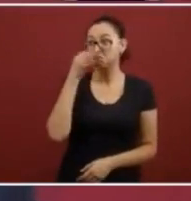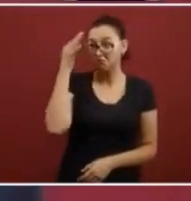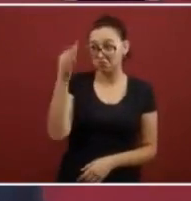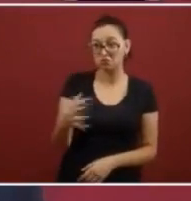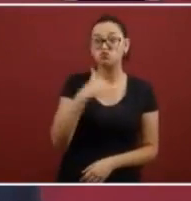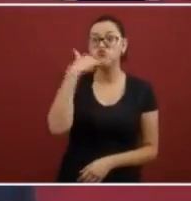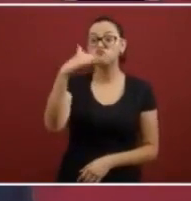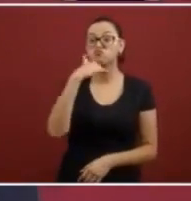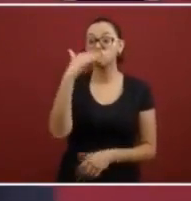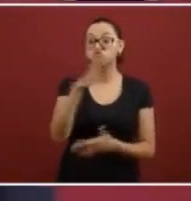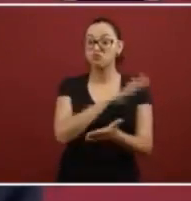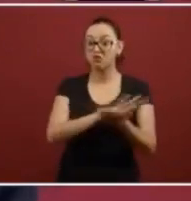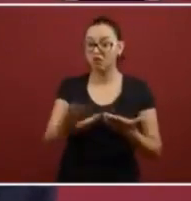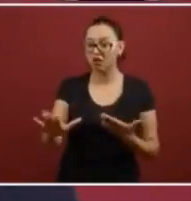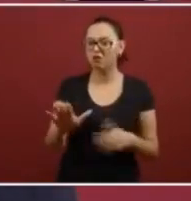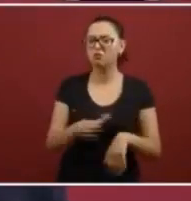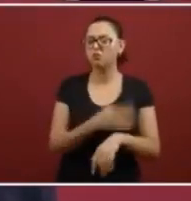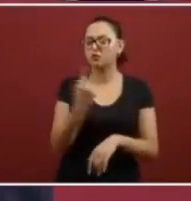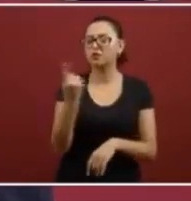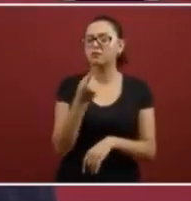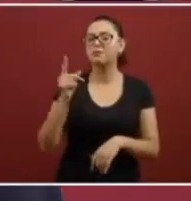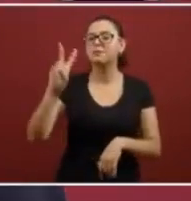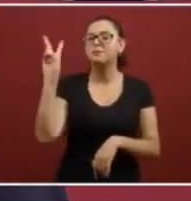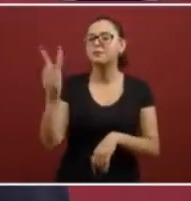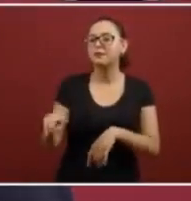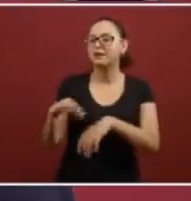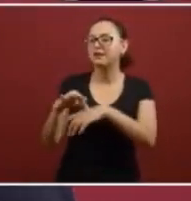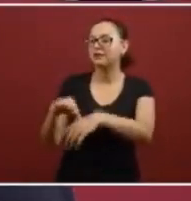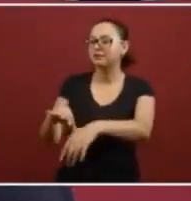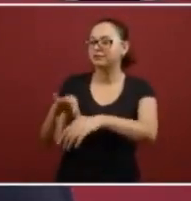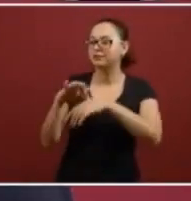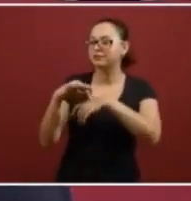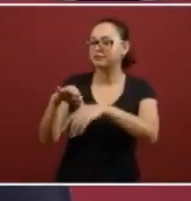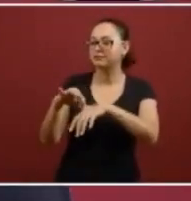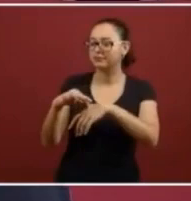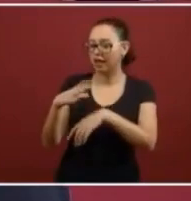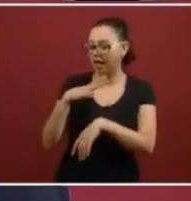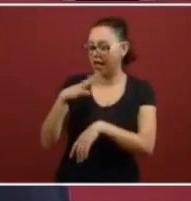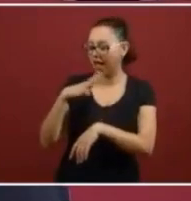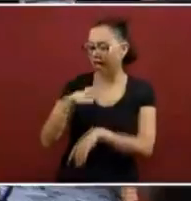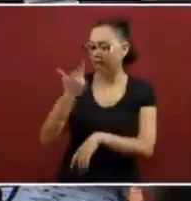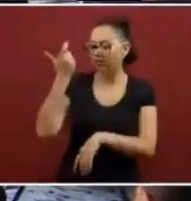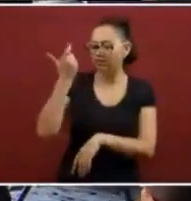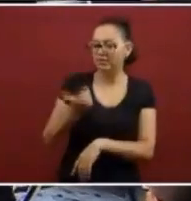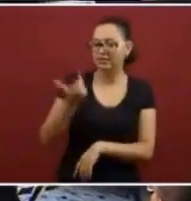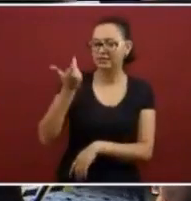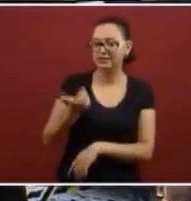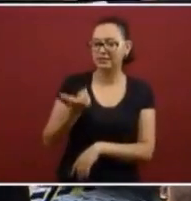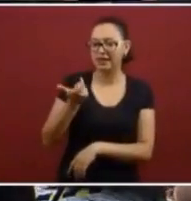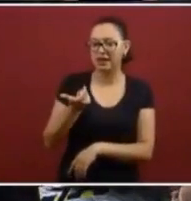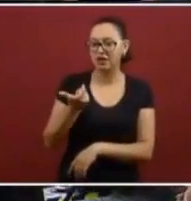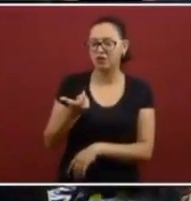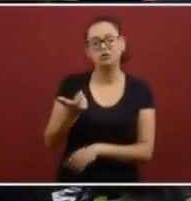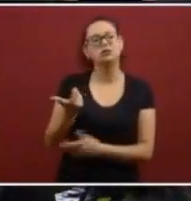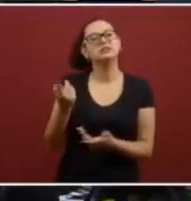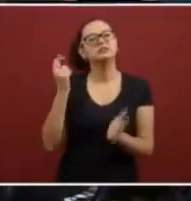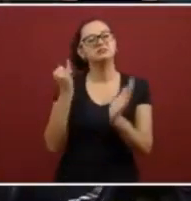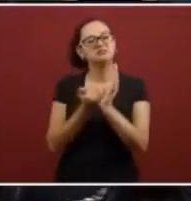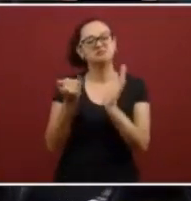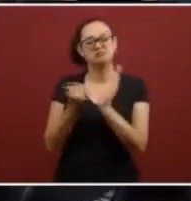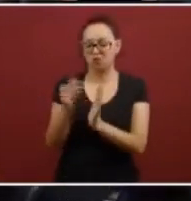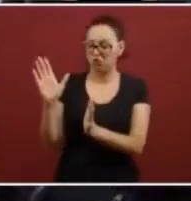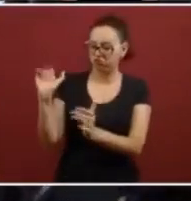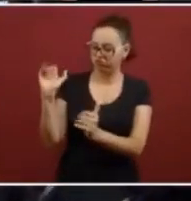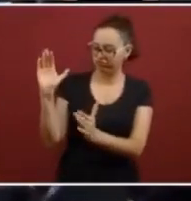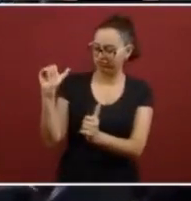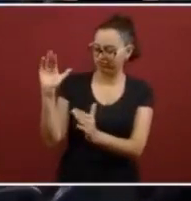you Porque lo estoy that viendo. he says I'm seeing en it la happen. The recaudación. corruption is ending, Si estás recaudando más, and I know I'm